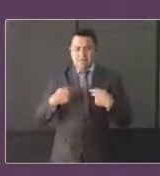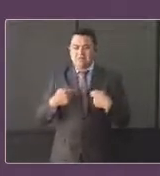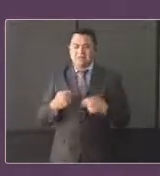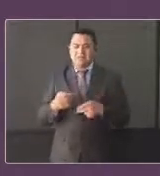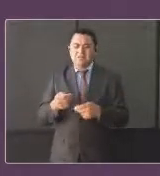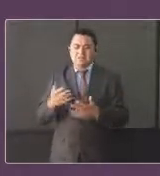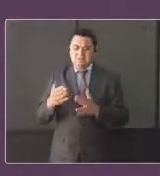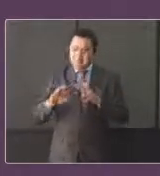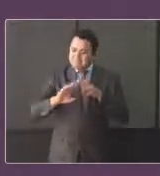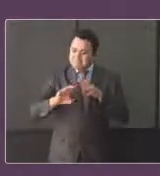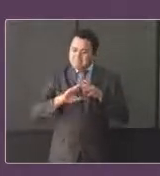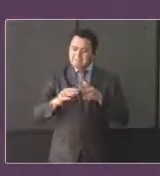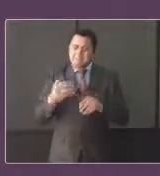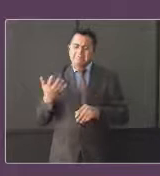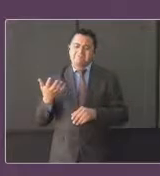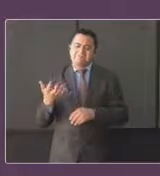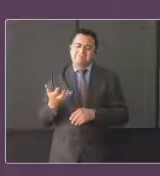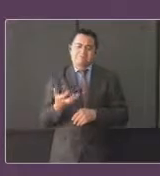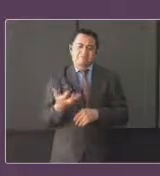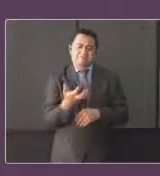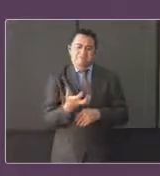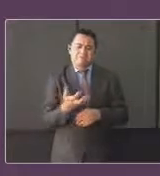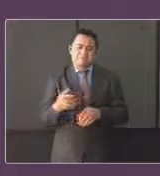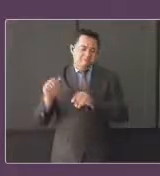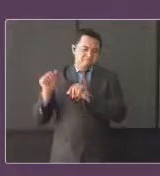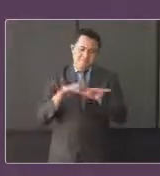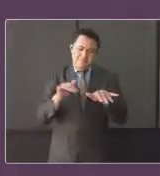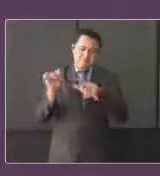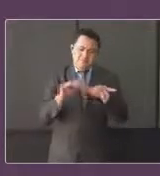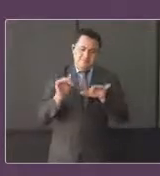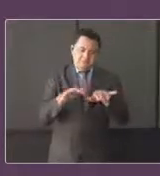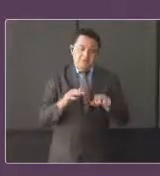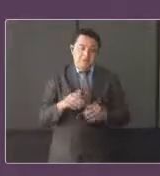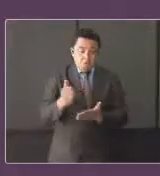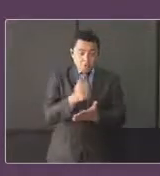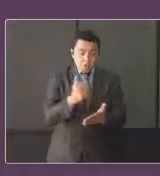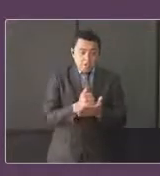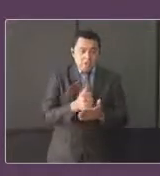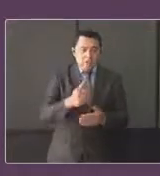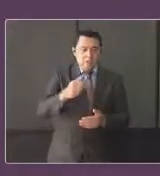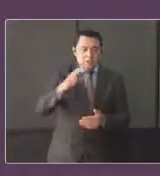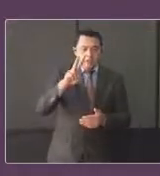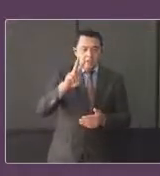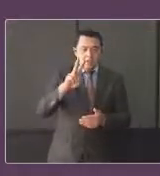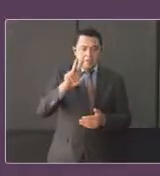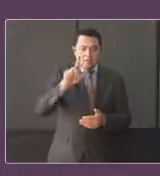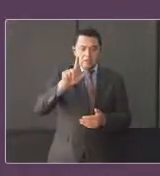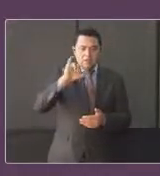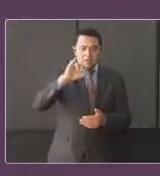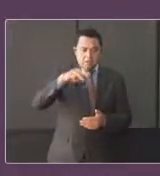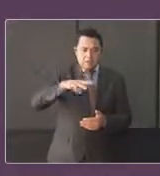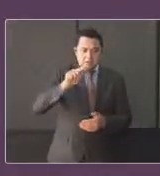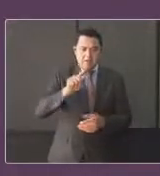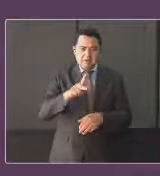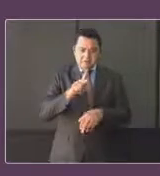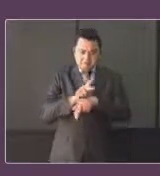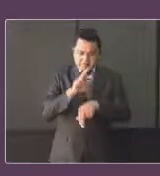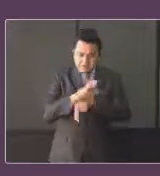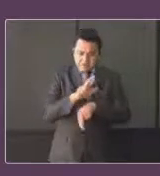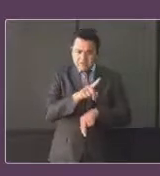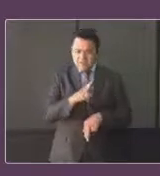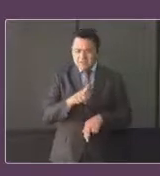huge mobility. This translates into the fact that from the city of Lima, we